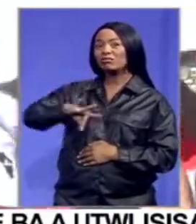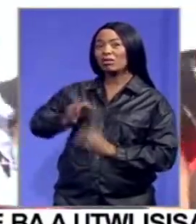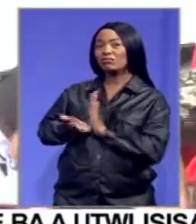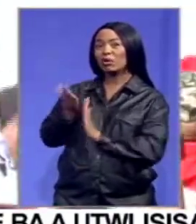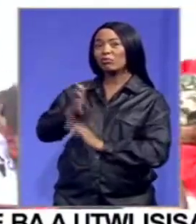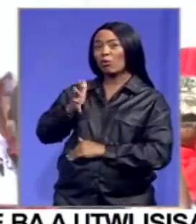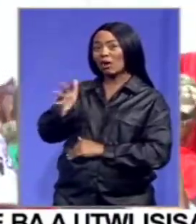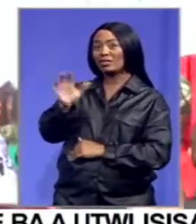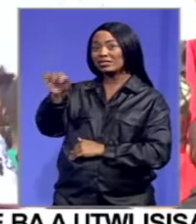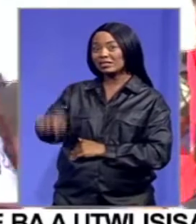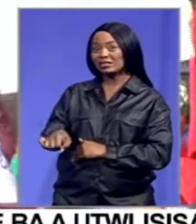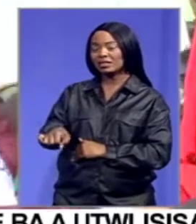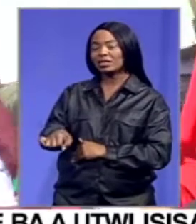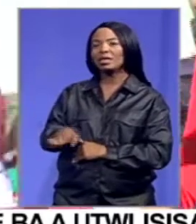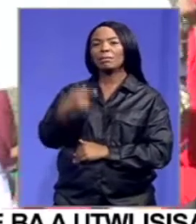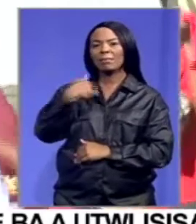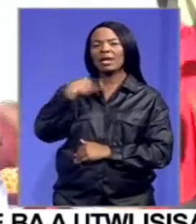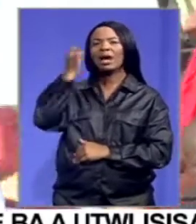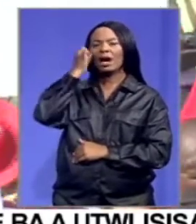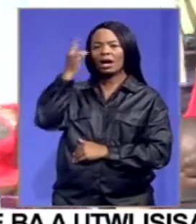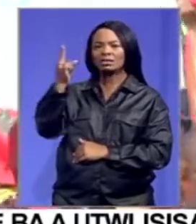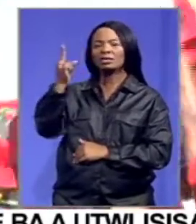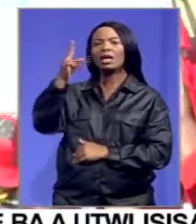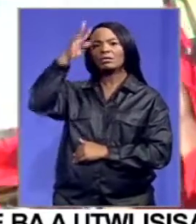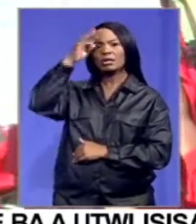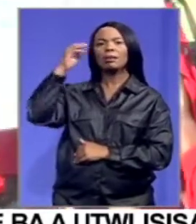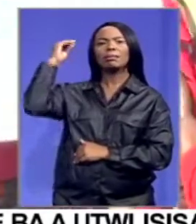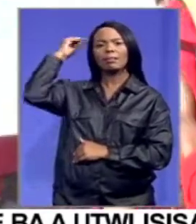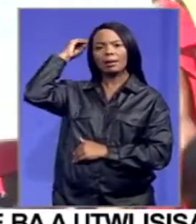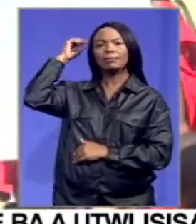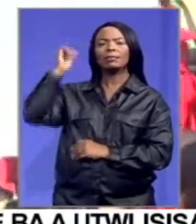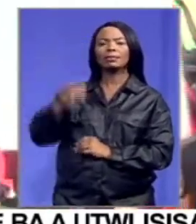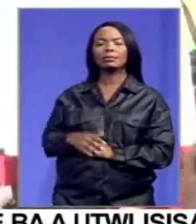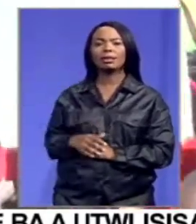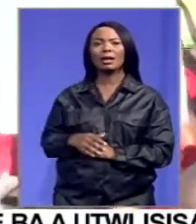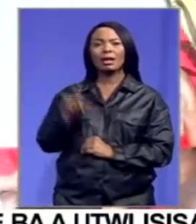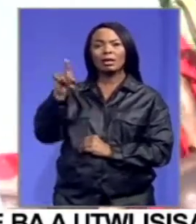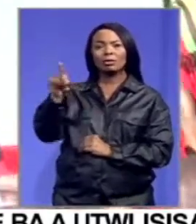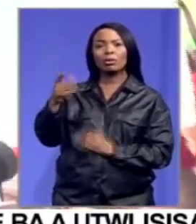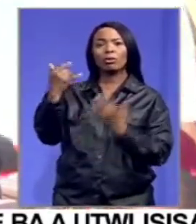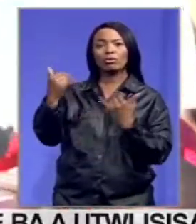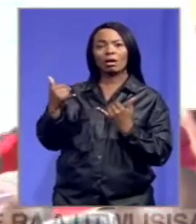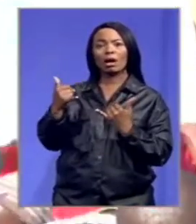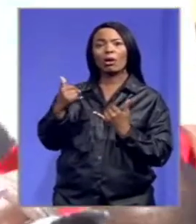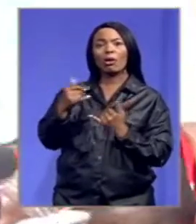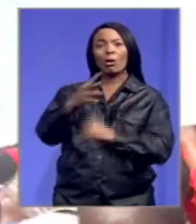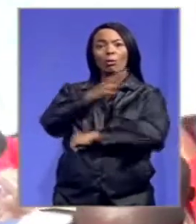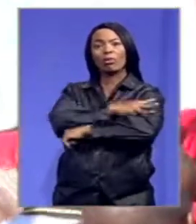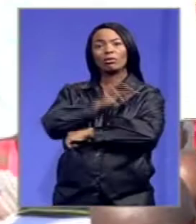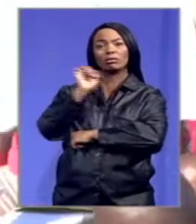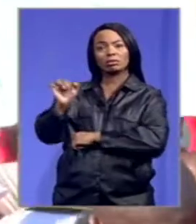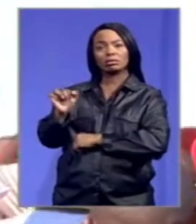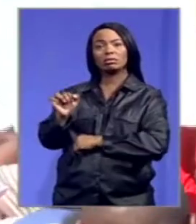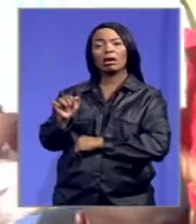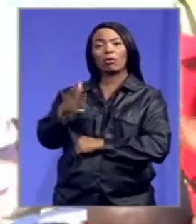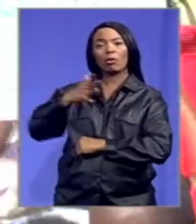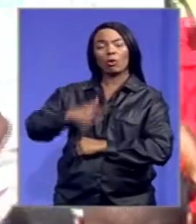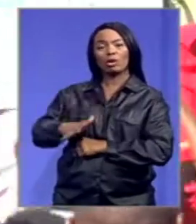I understand that. You want the employers to give you your R1,000.